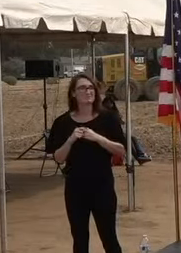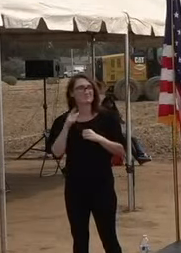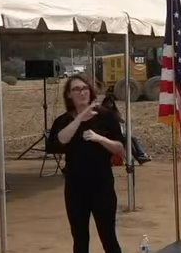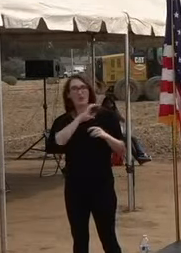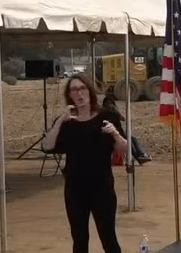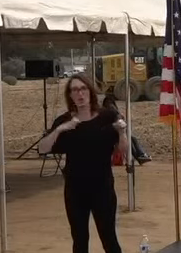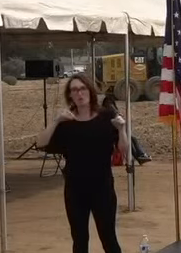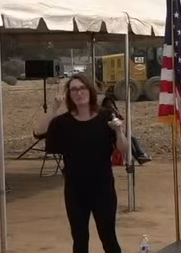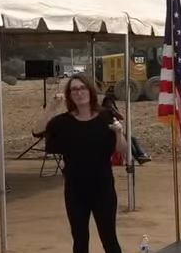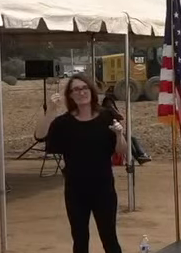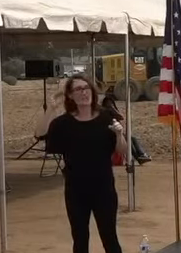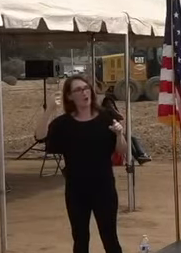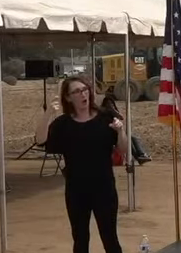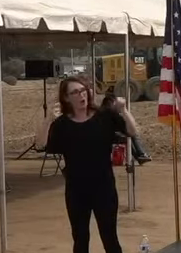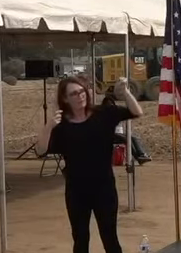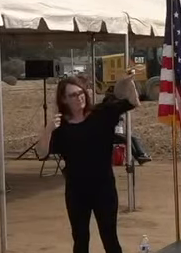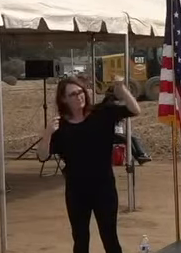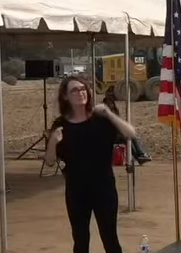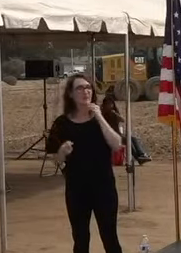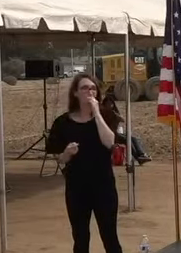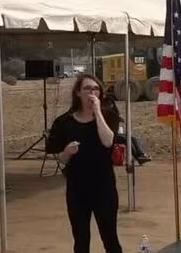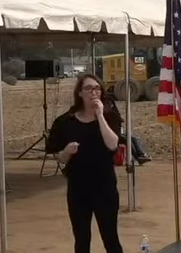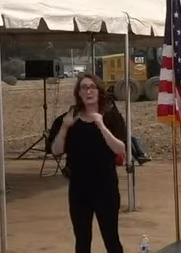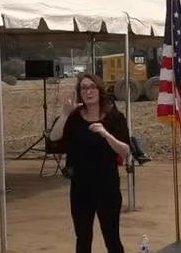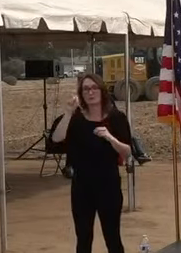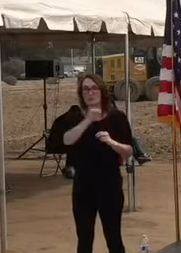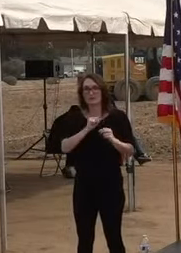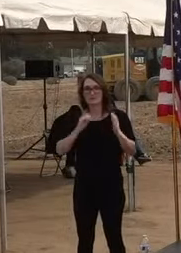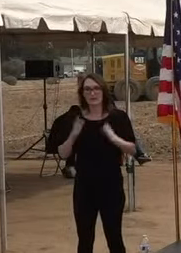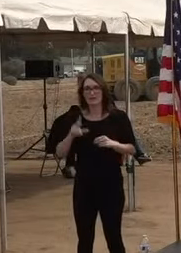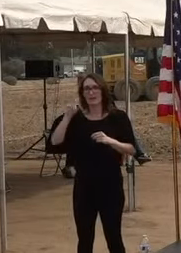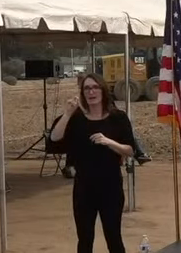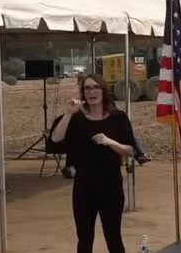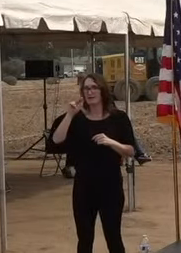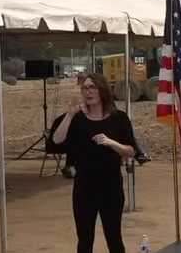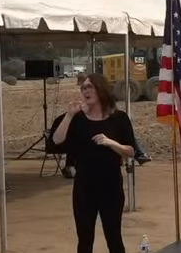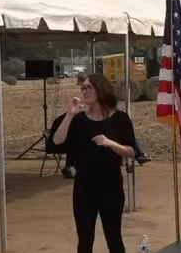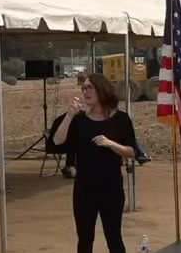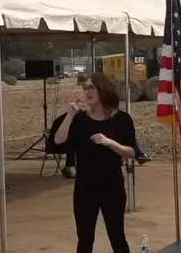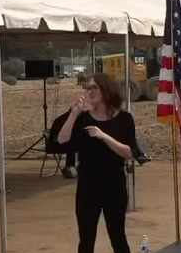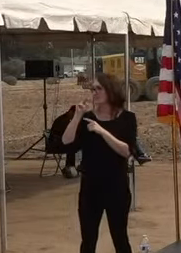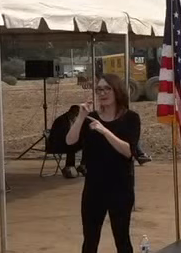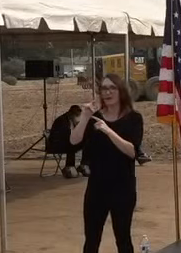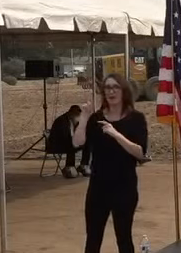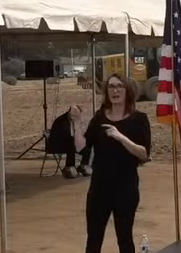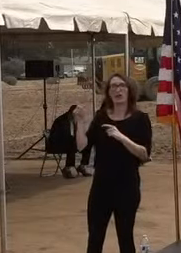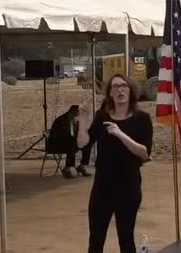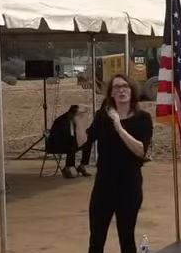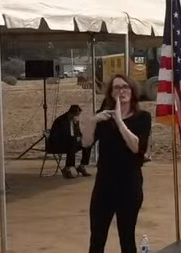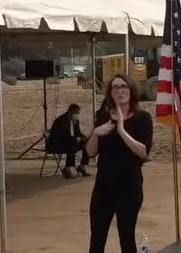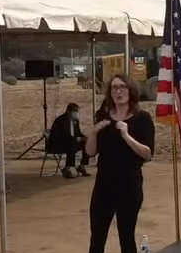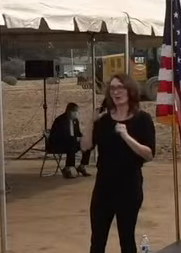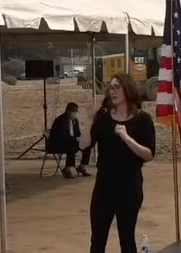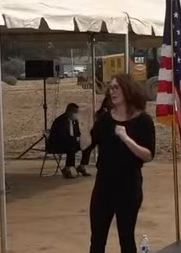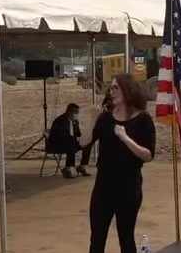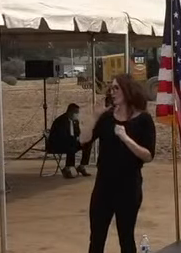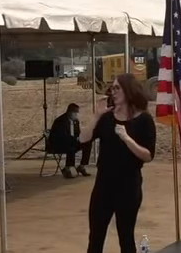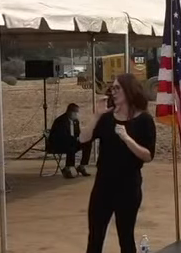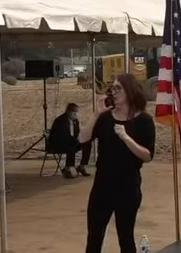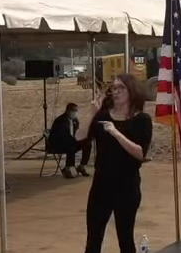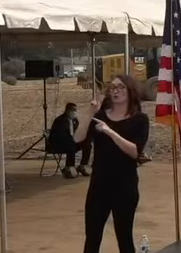Congressman T.J. Cox, U.S. Senator Dianne Feinstein, and we have Representative Christina Solberg with